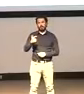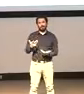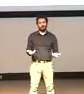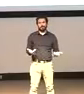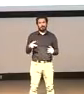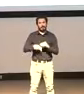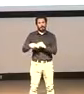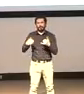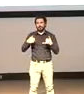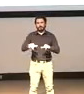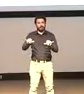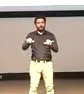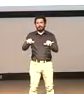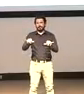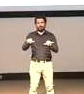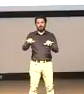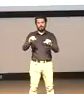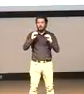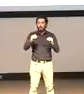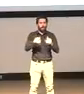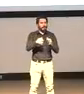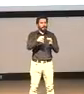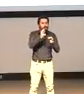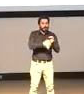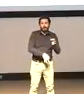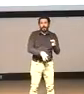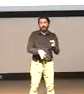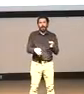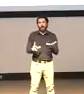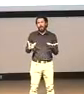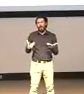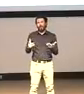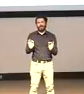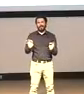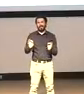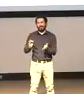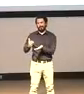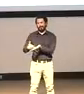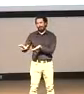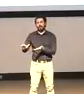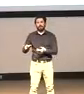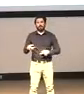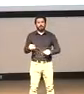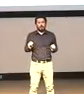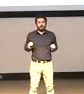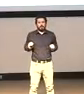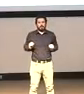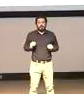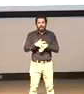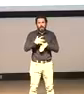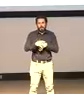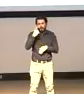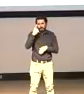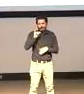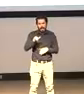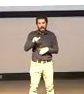painless way to reduce these expenditures to make these expenditures to this reductions